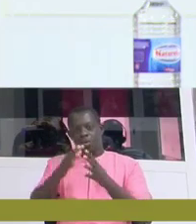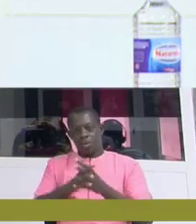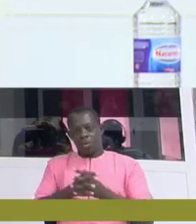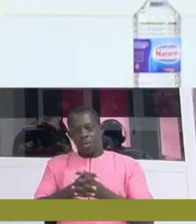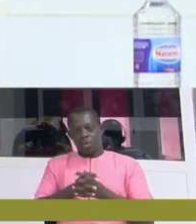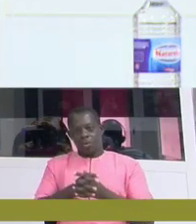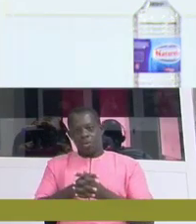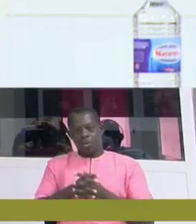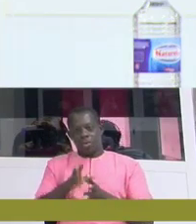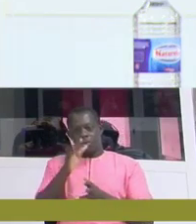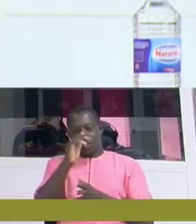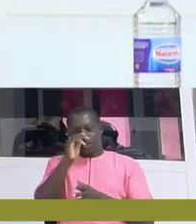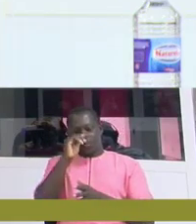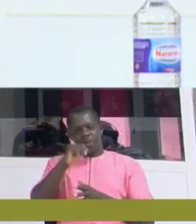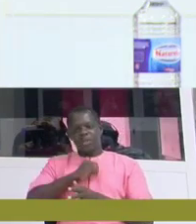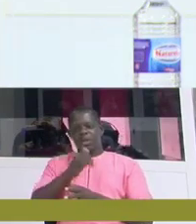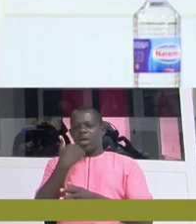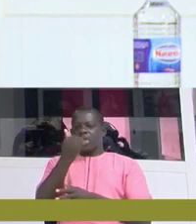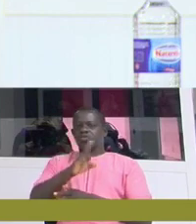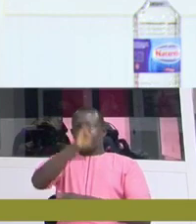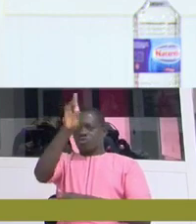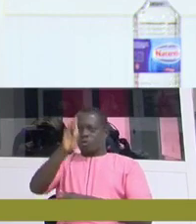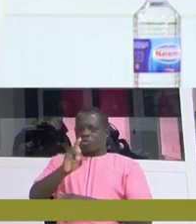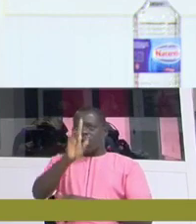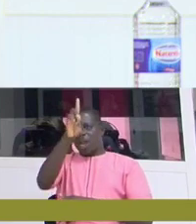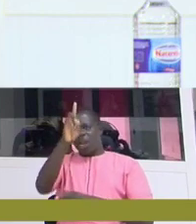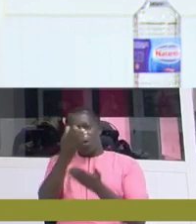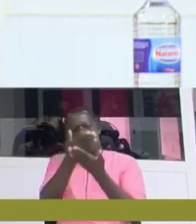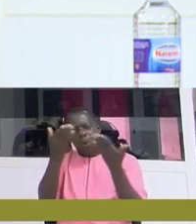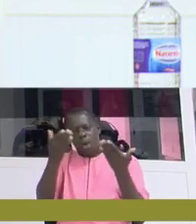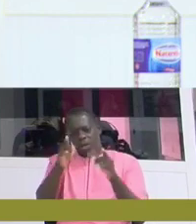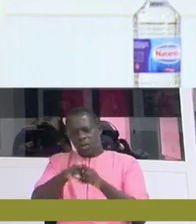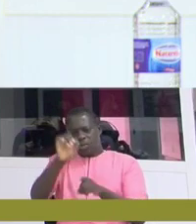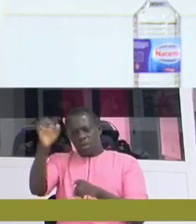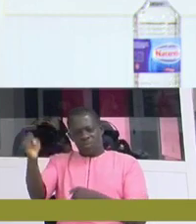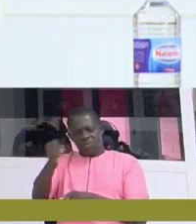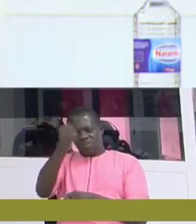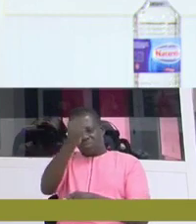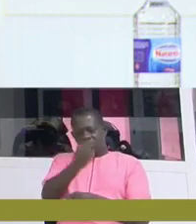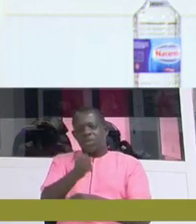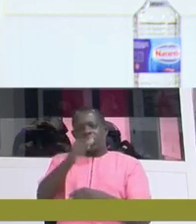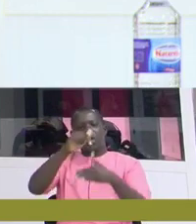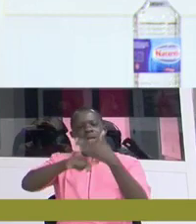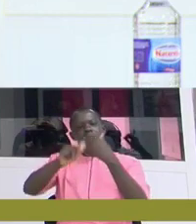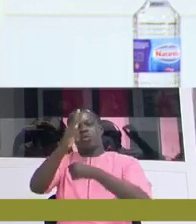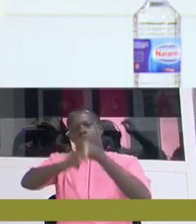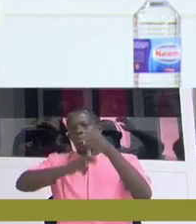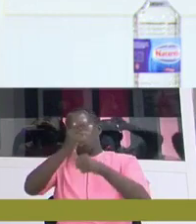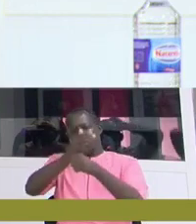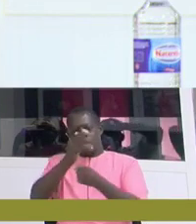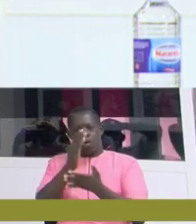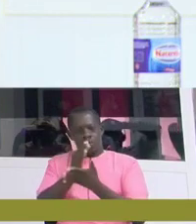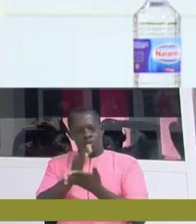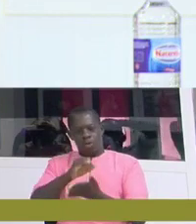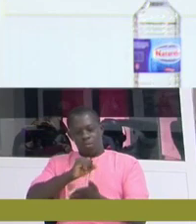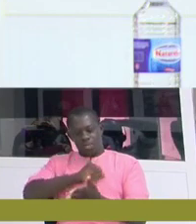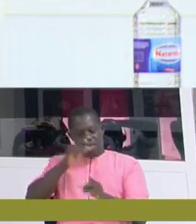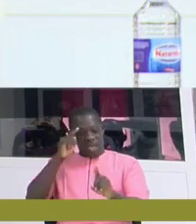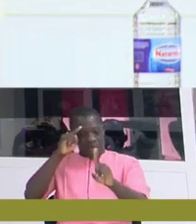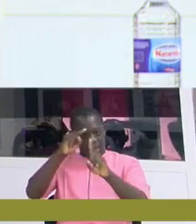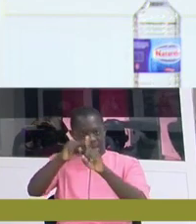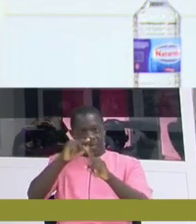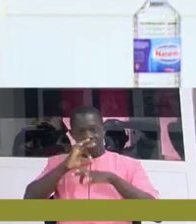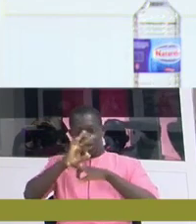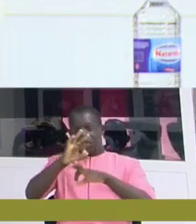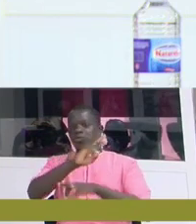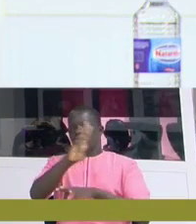frightened. I was even questioning God why he brought me into the world. But that was not my intention. At that time